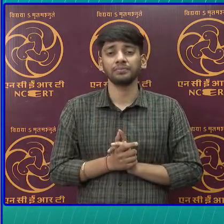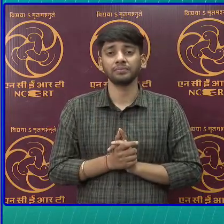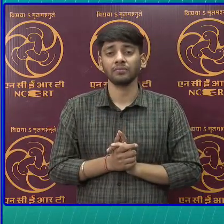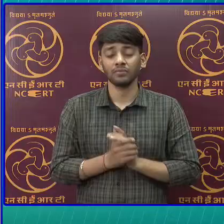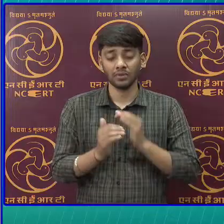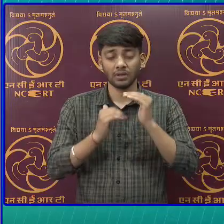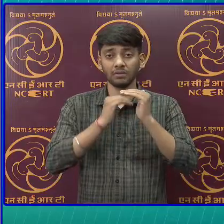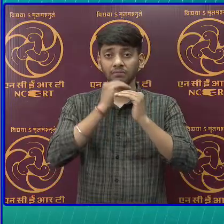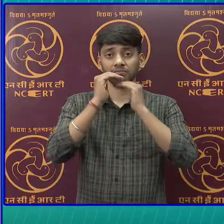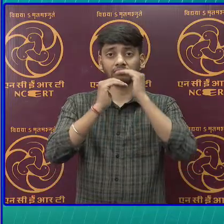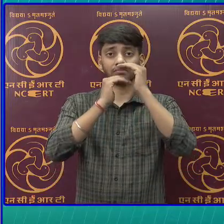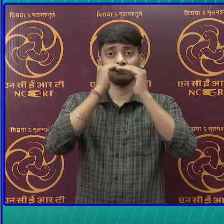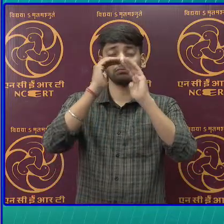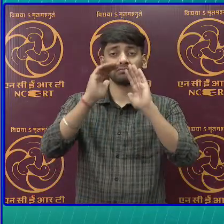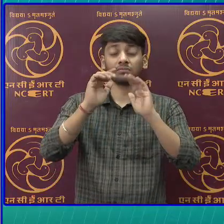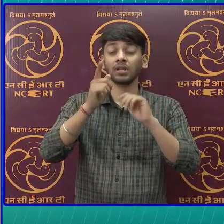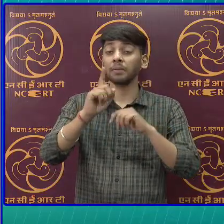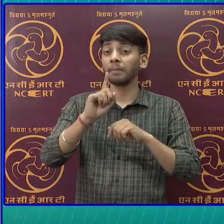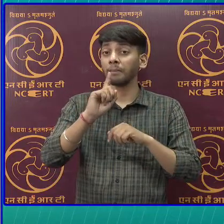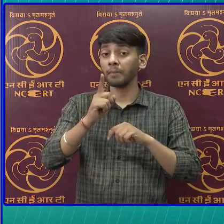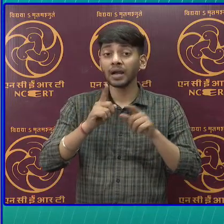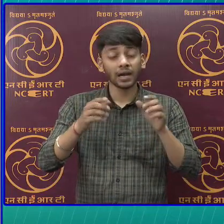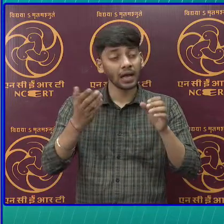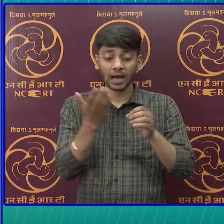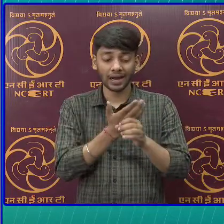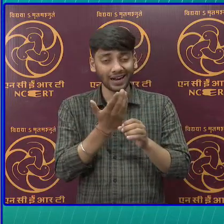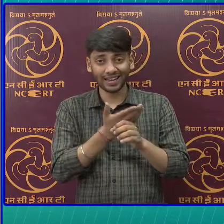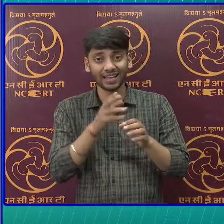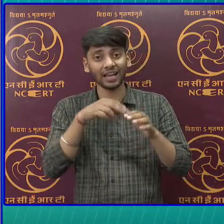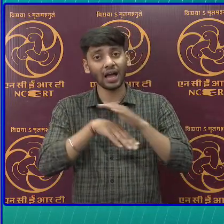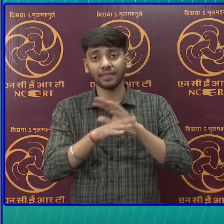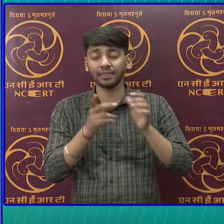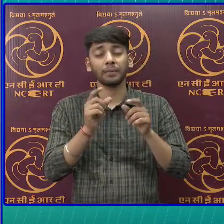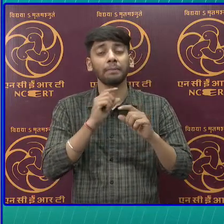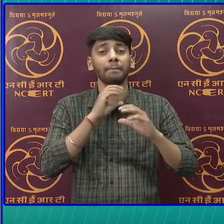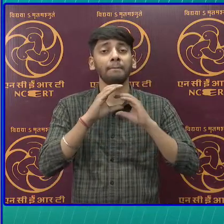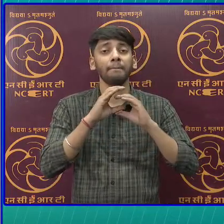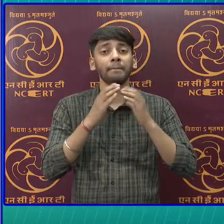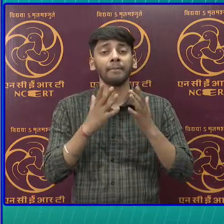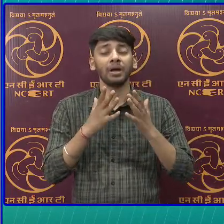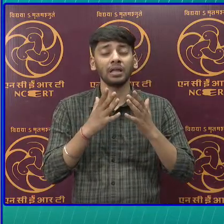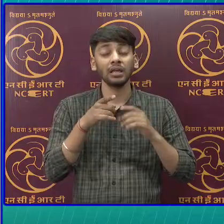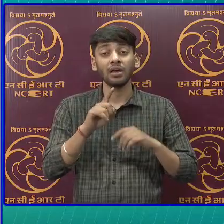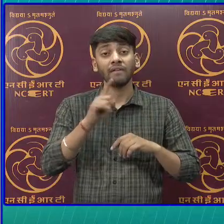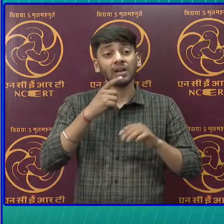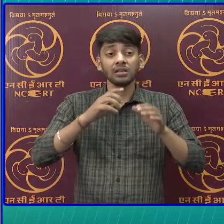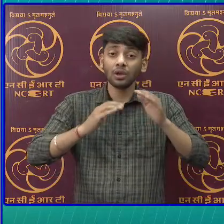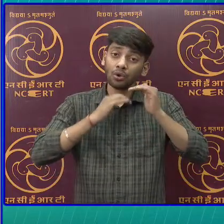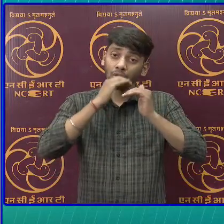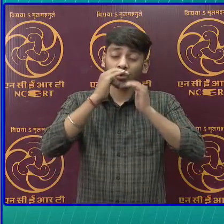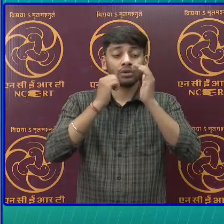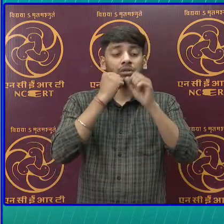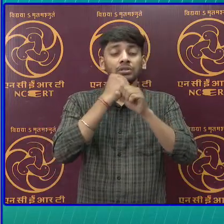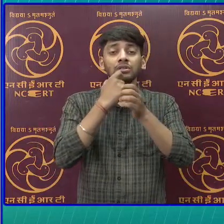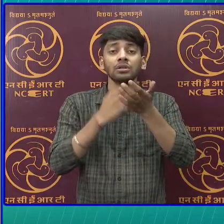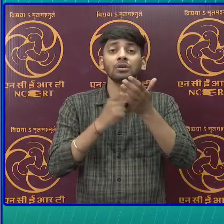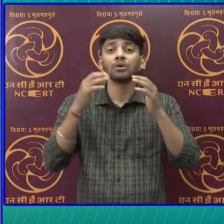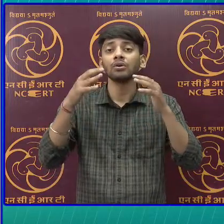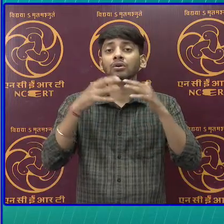growth, right? Not about cutting a tree. Here tries to talk about how the leaves come out of